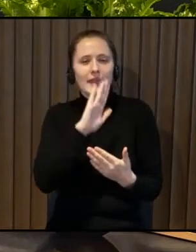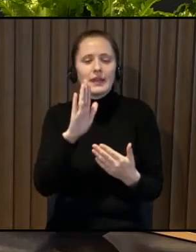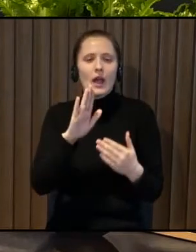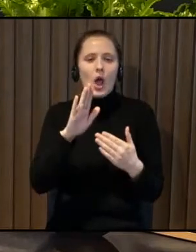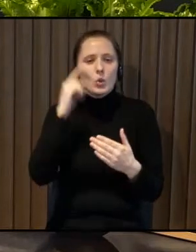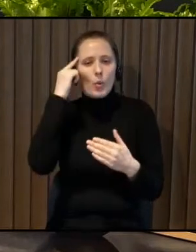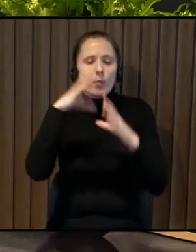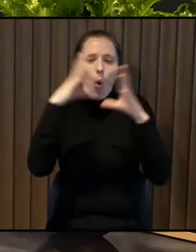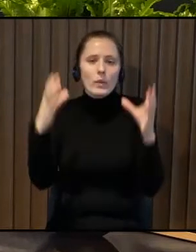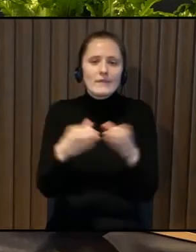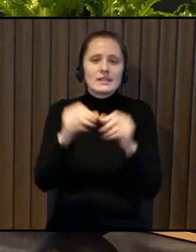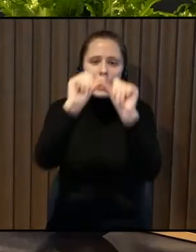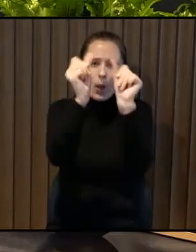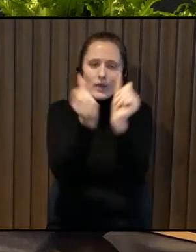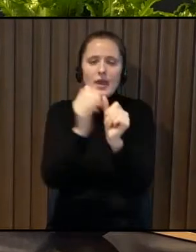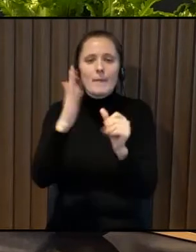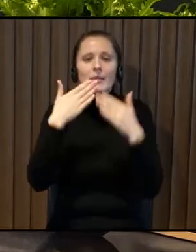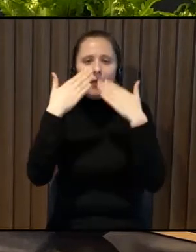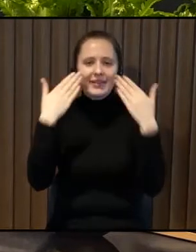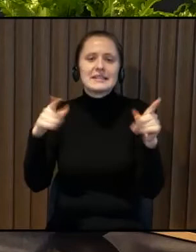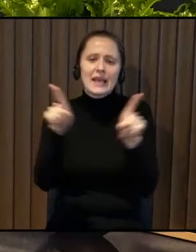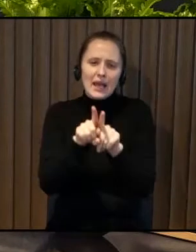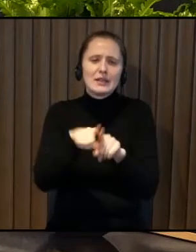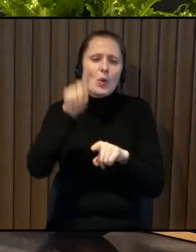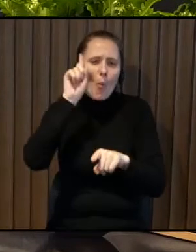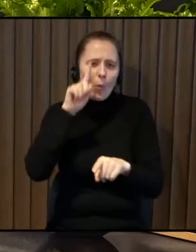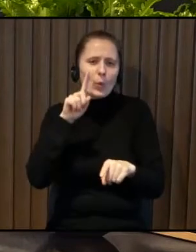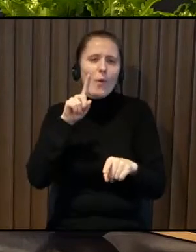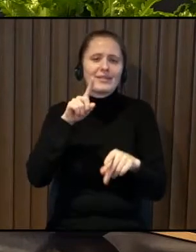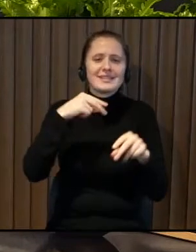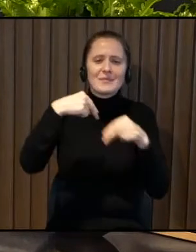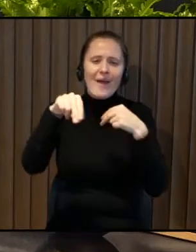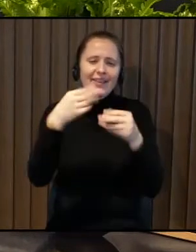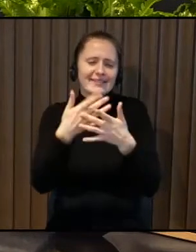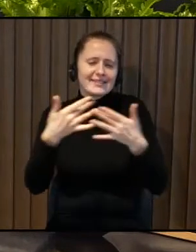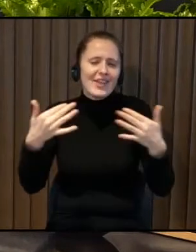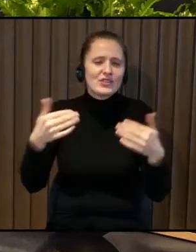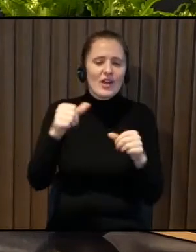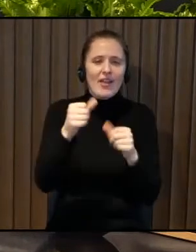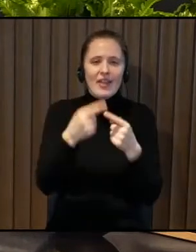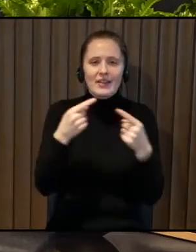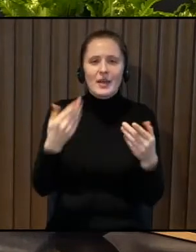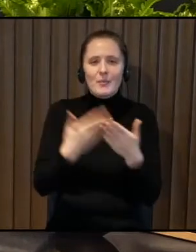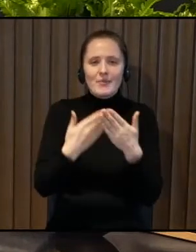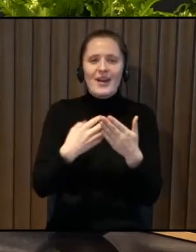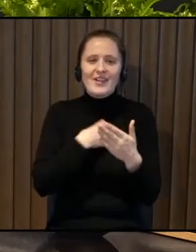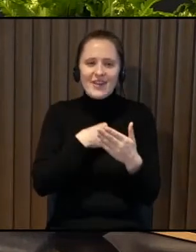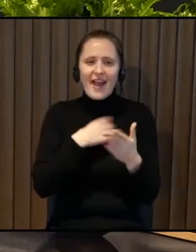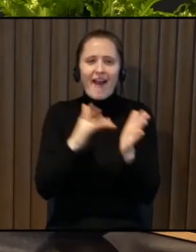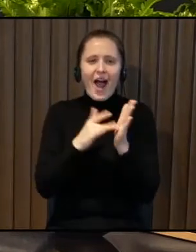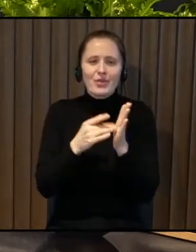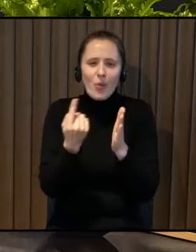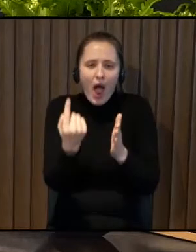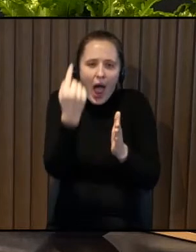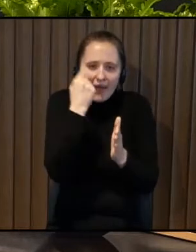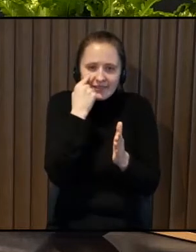our values. It is worth remembering that not only when you think about universal design, but also